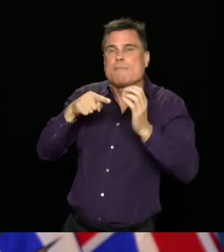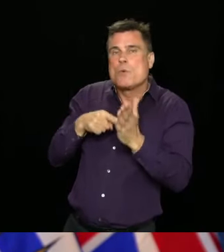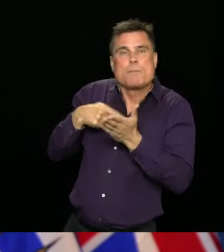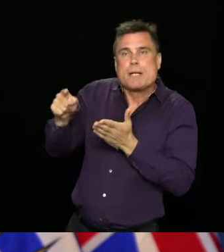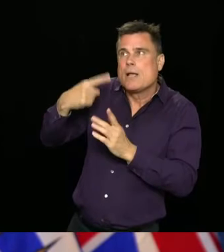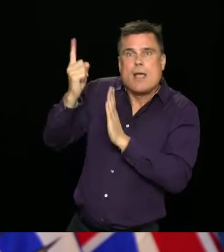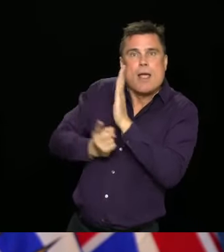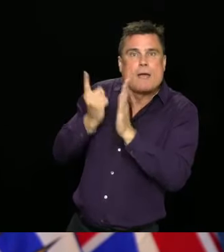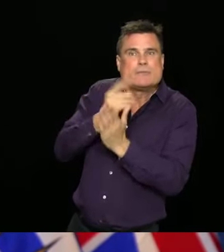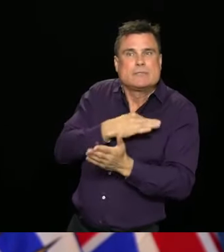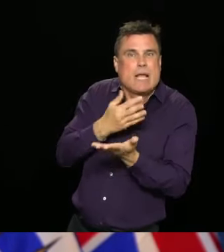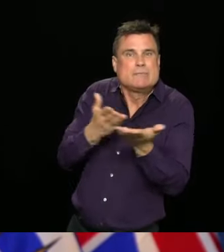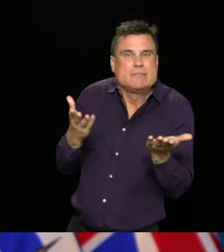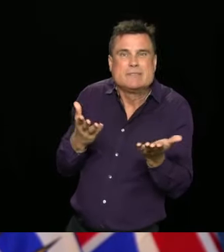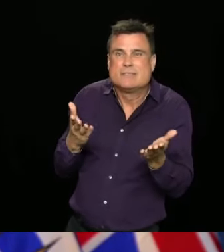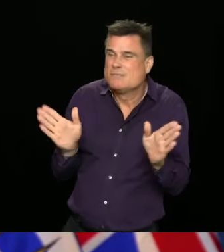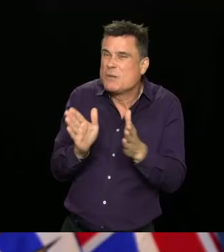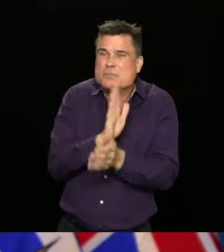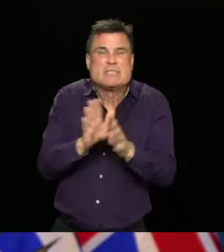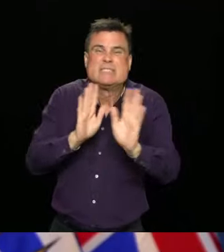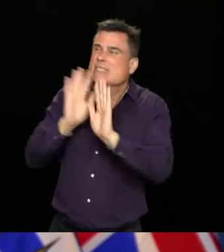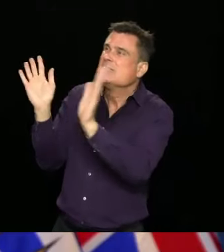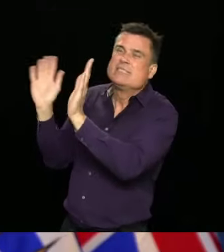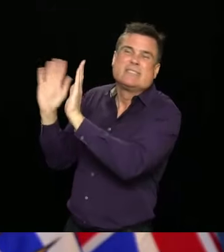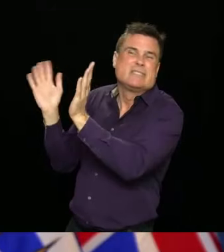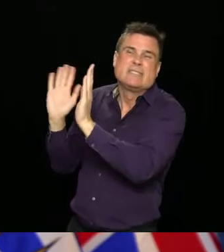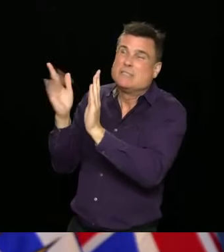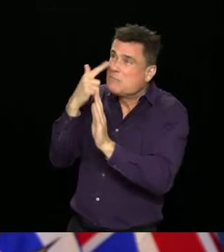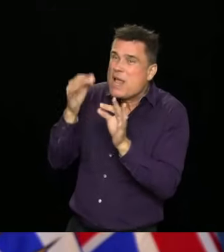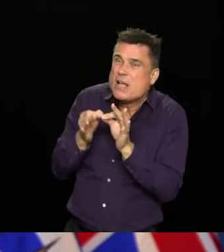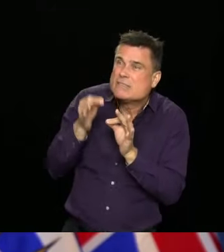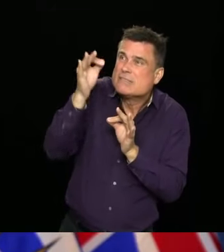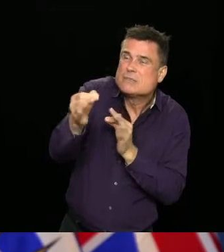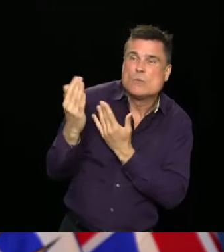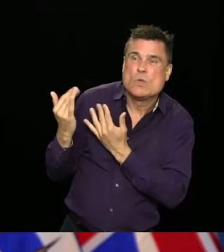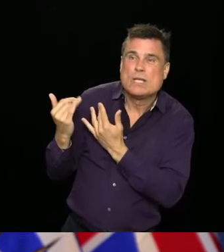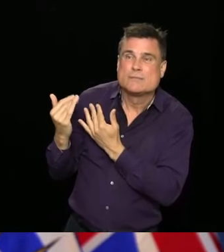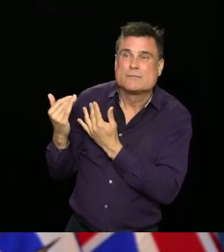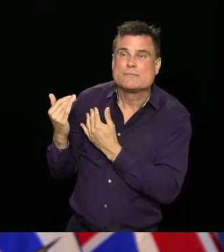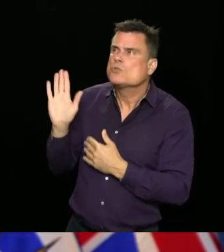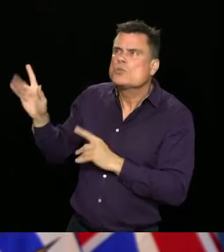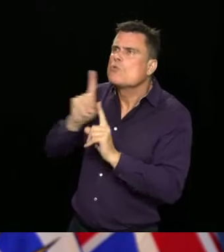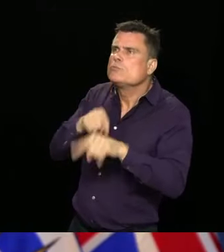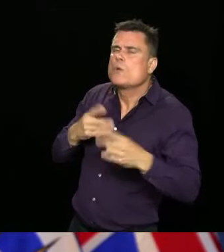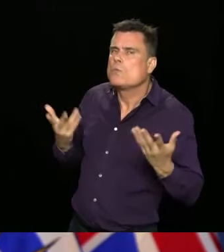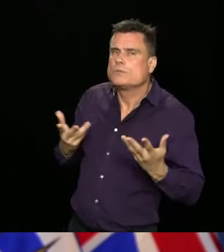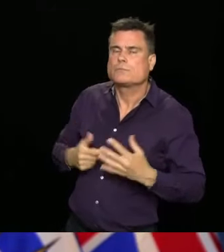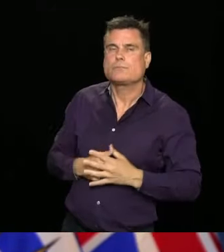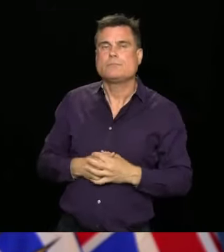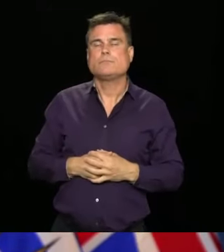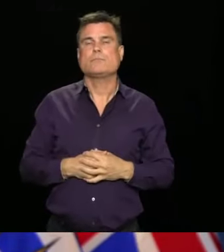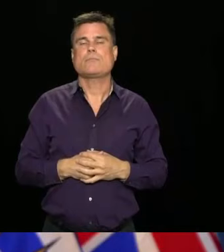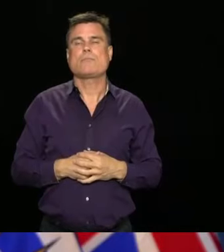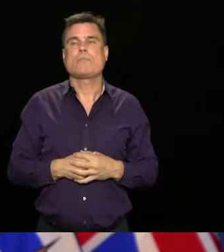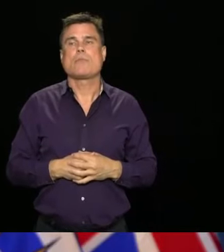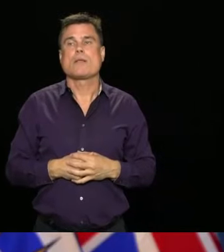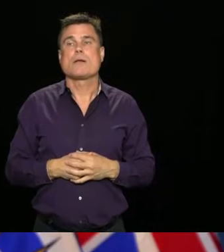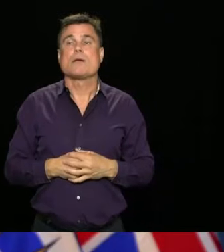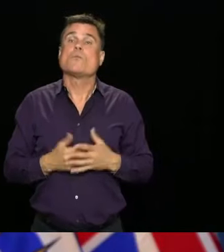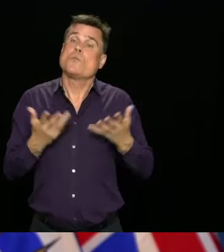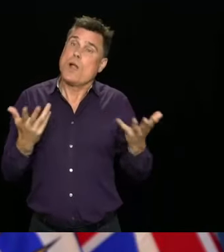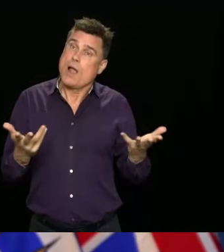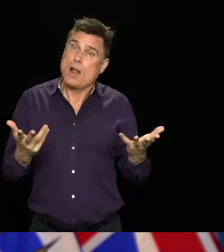those small businesses that wanted to see this delayed? Well, I think a couple of things. One is that, in fact, the increases in the